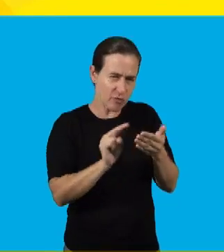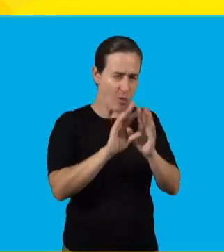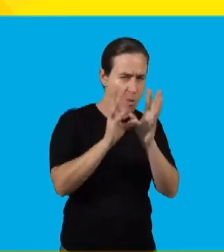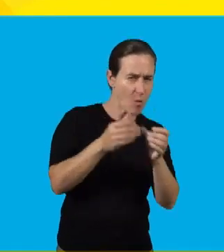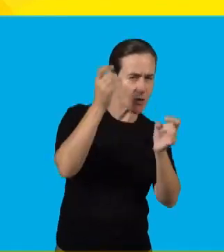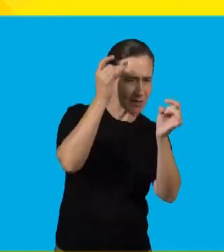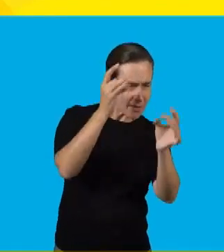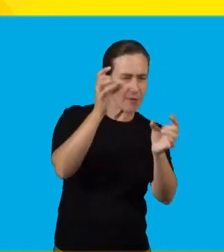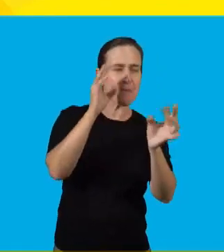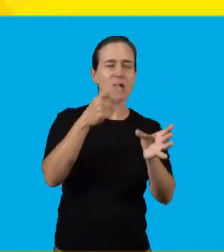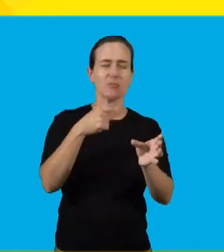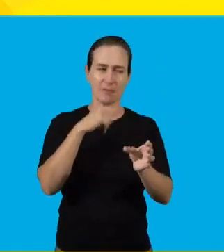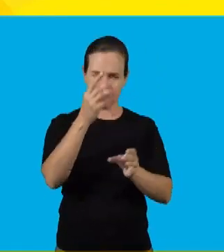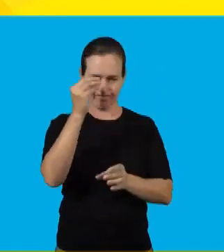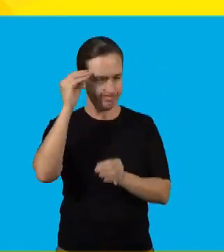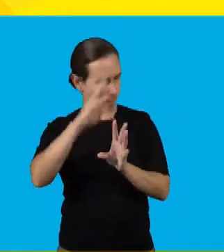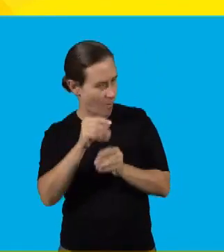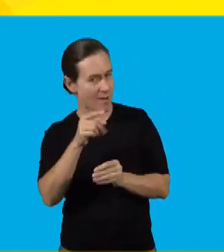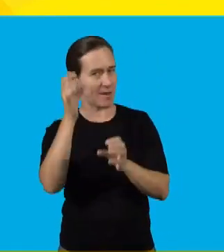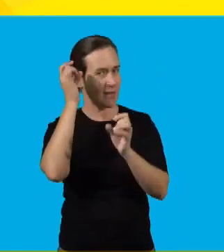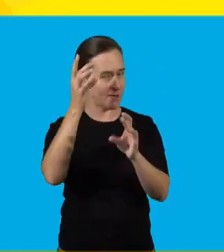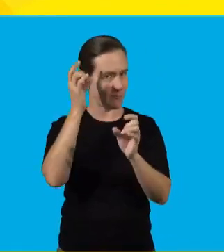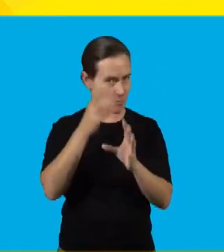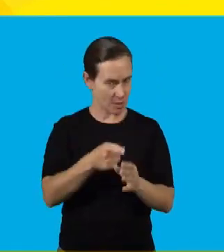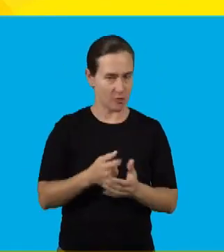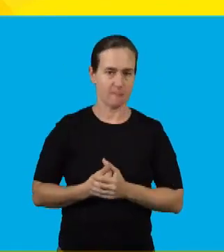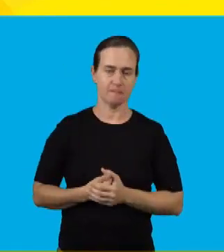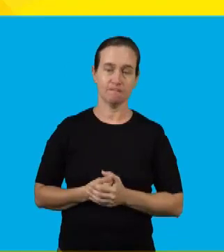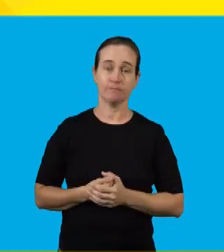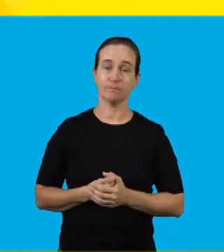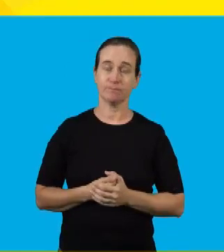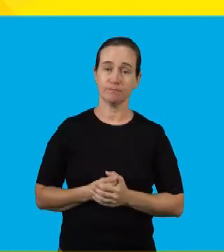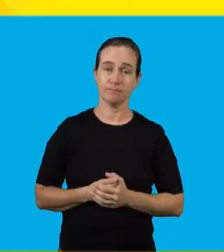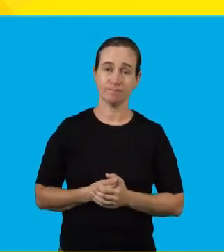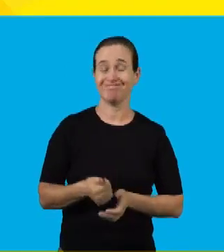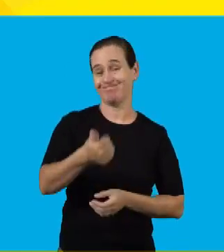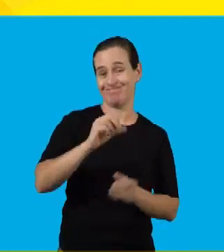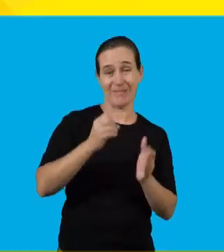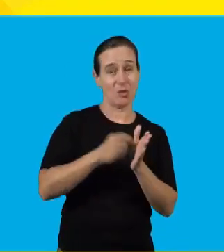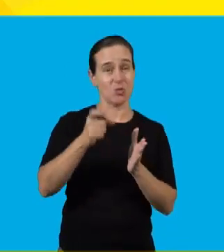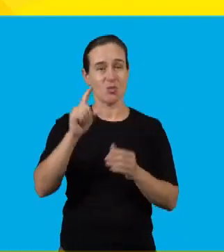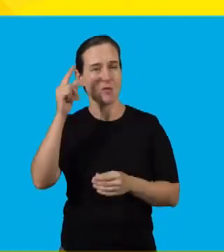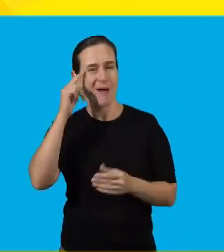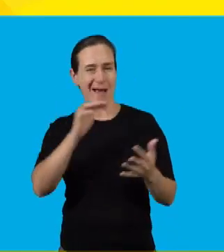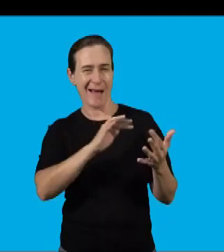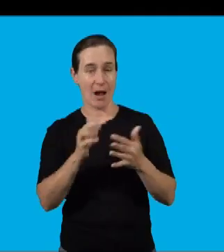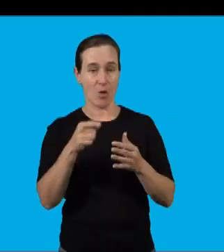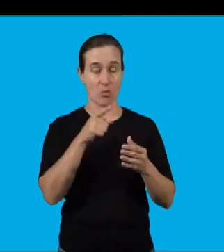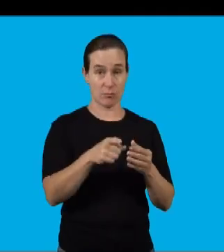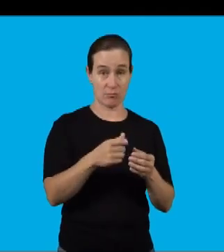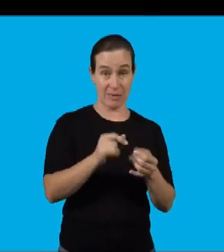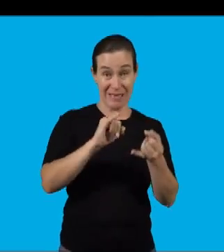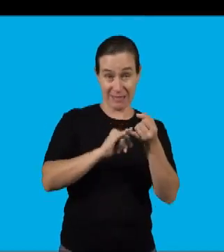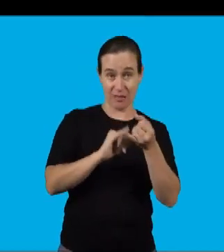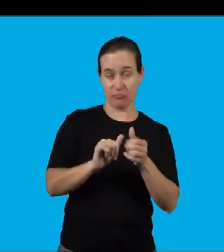you pick up every detail that has been given to us in that statement. And again, learners do not know how to interpret